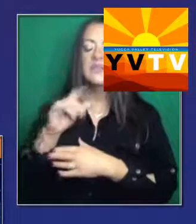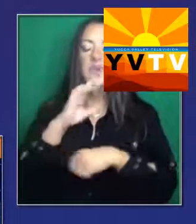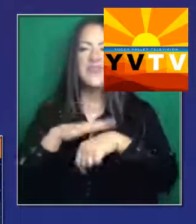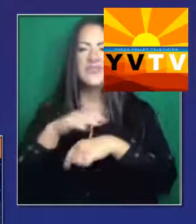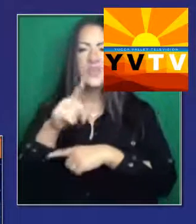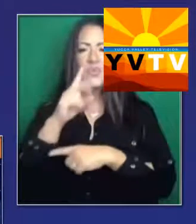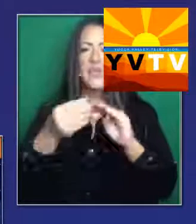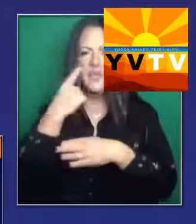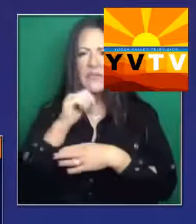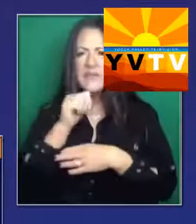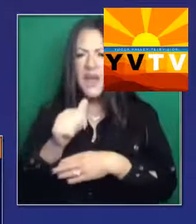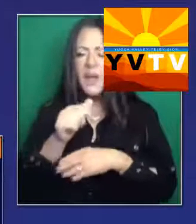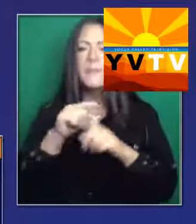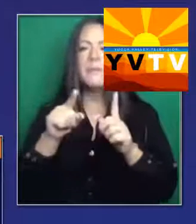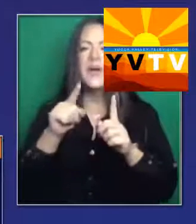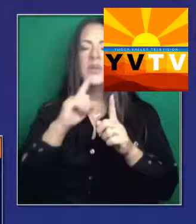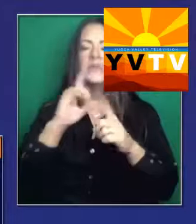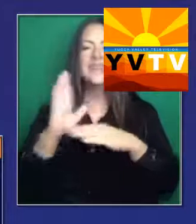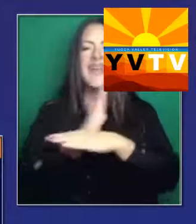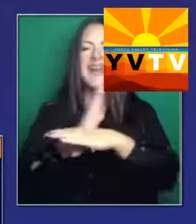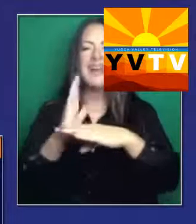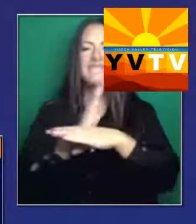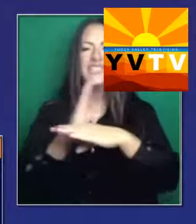your consideration, the around